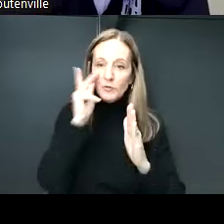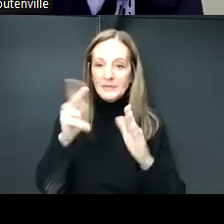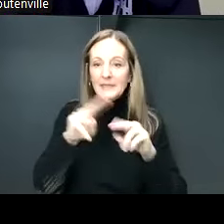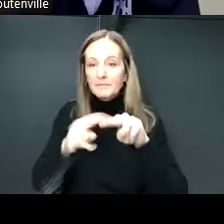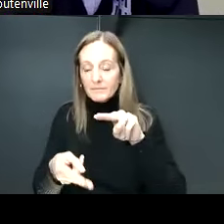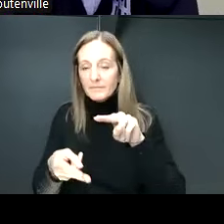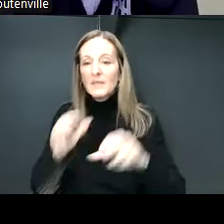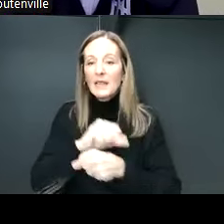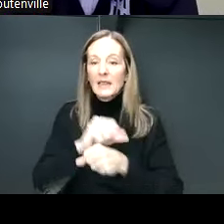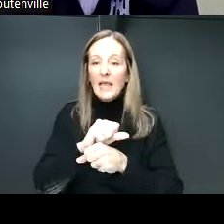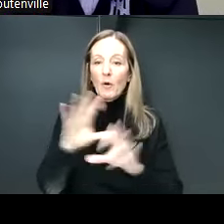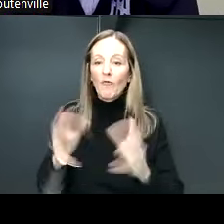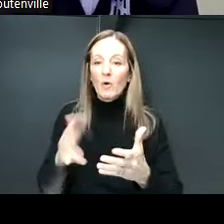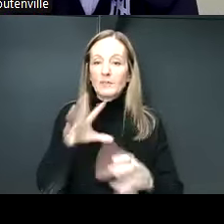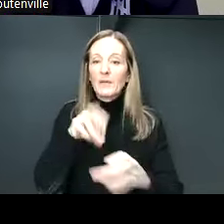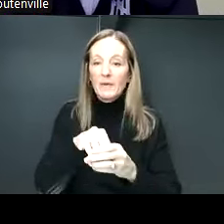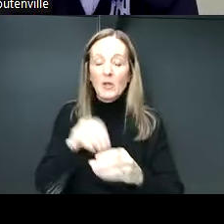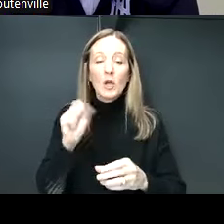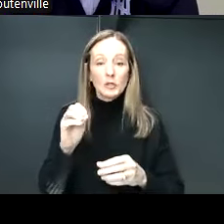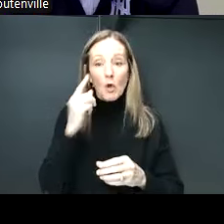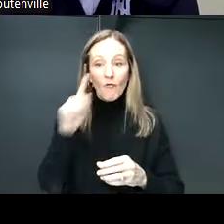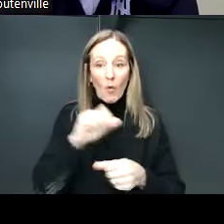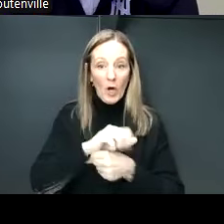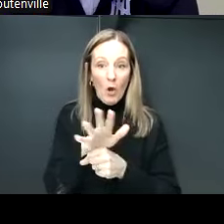force participation. So for COVID,